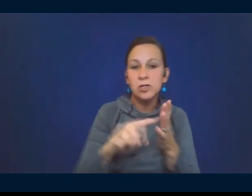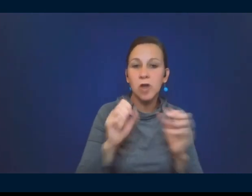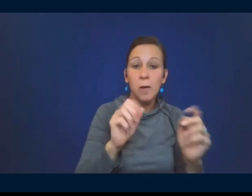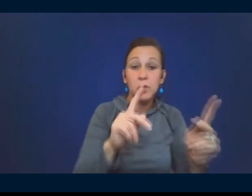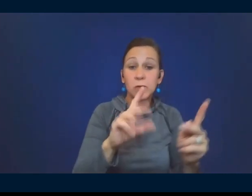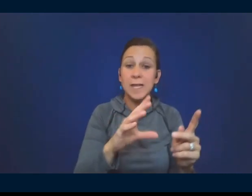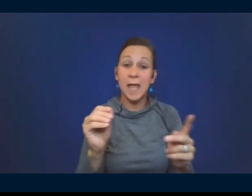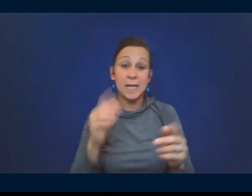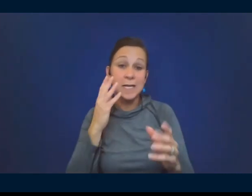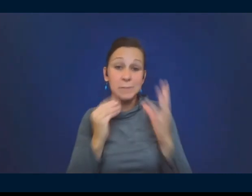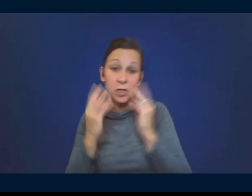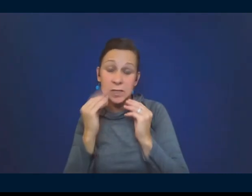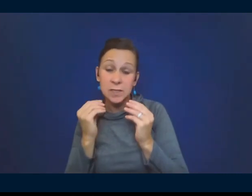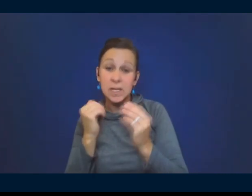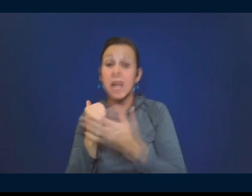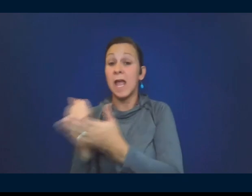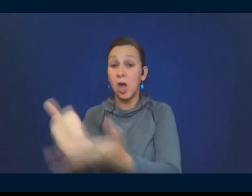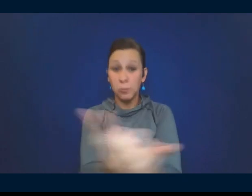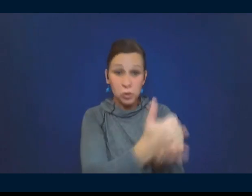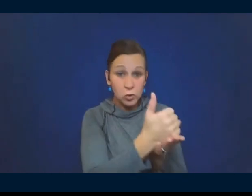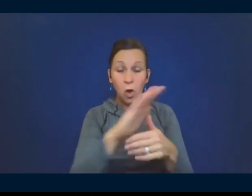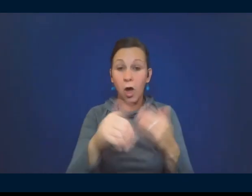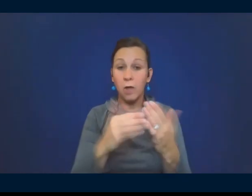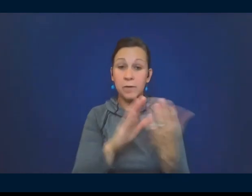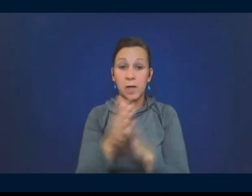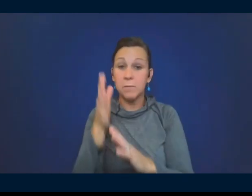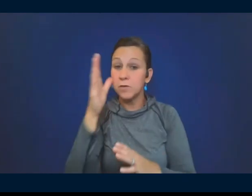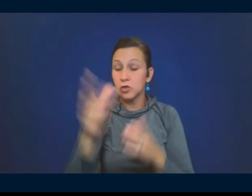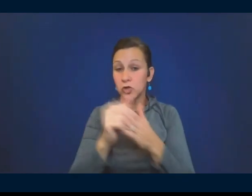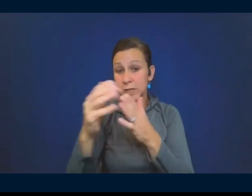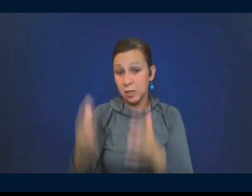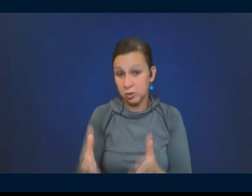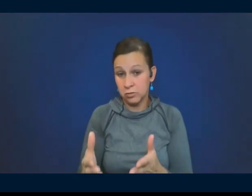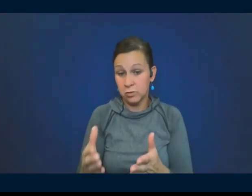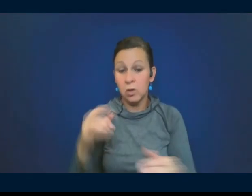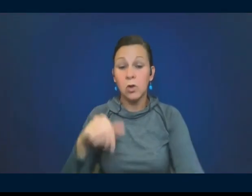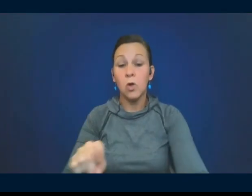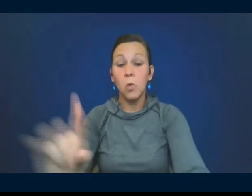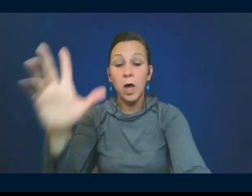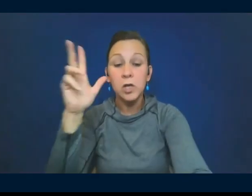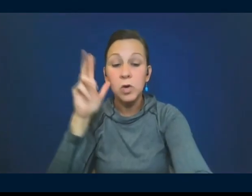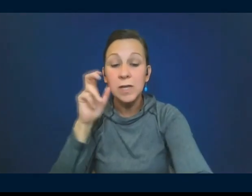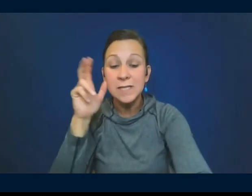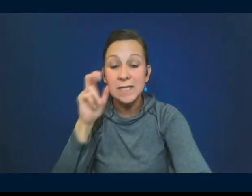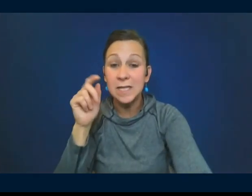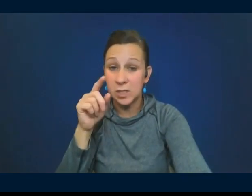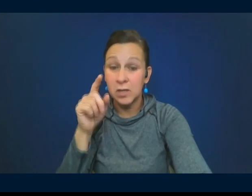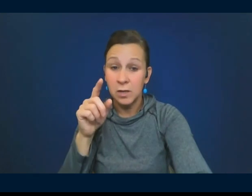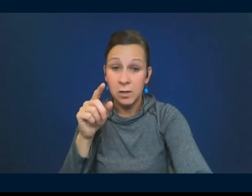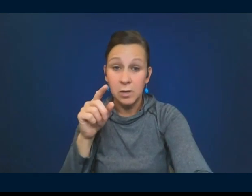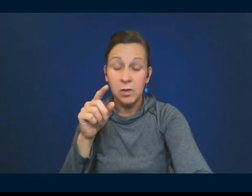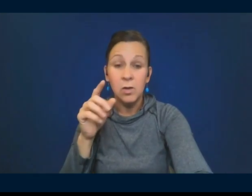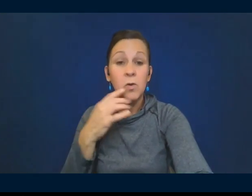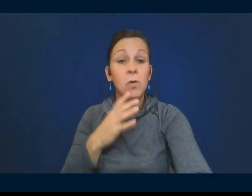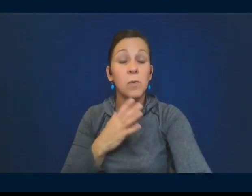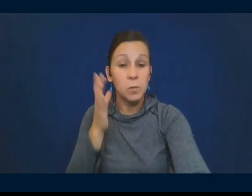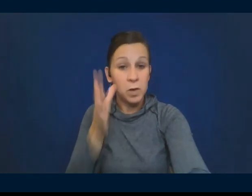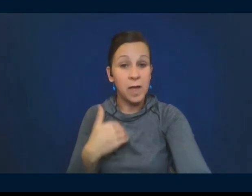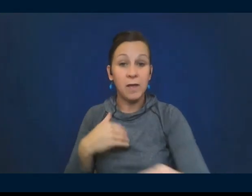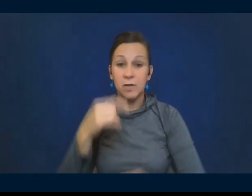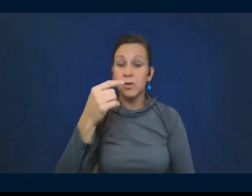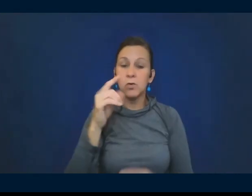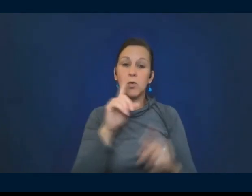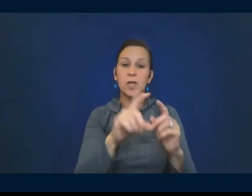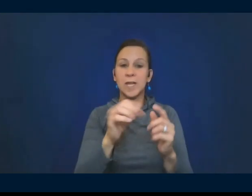all become future leaders in STEM. As you are listening to these conversations, we will have Q&A at the